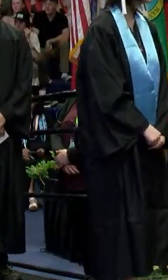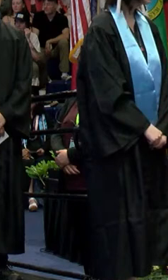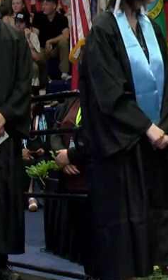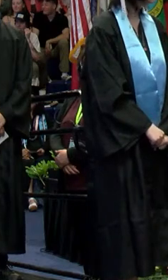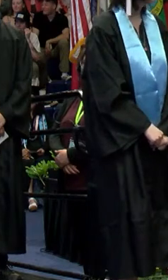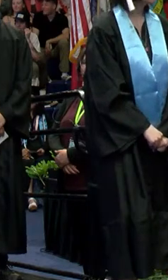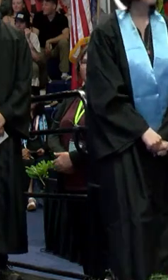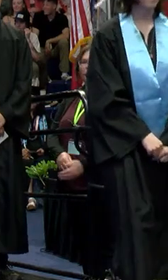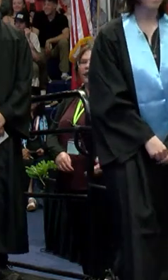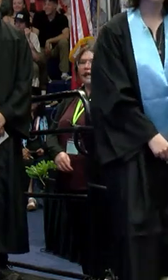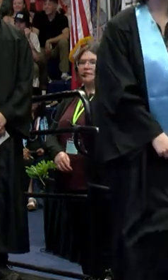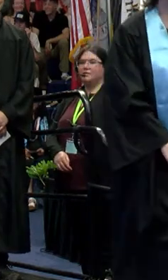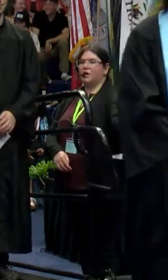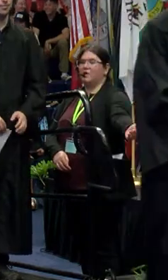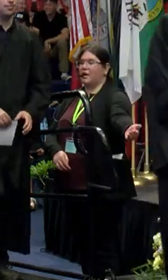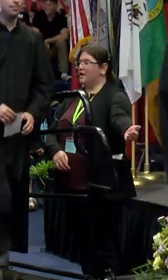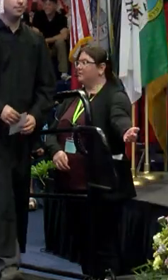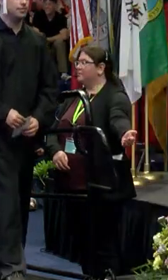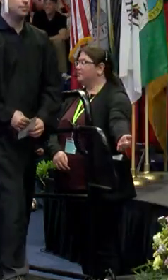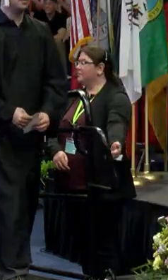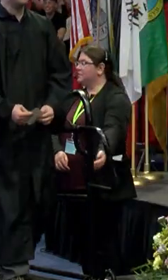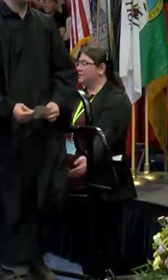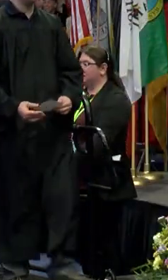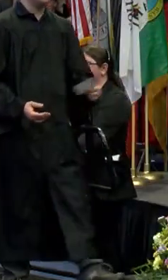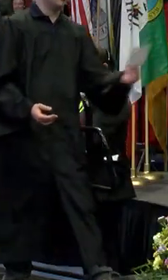Sam Mogden.